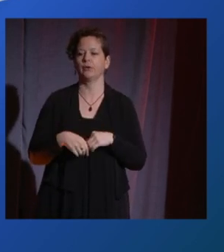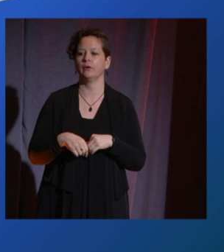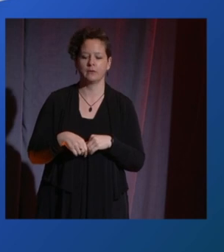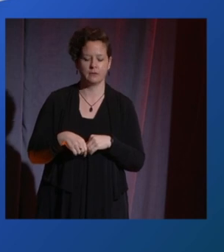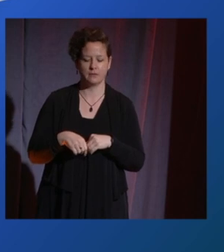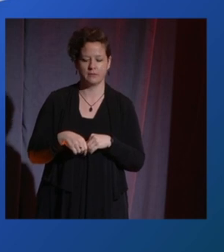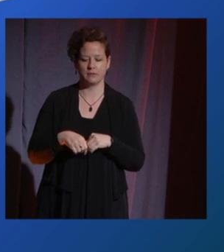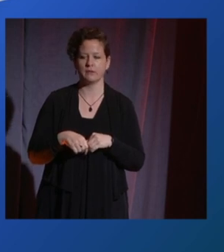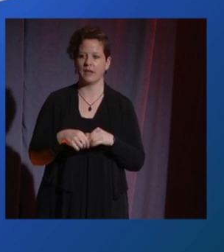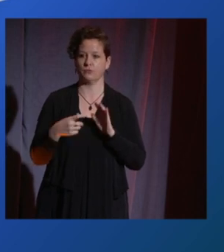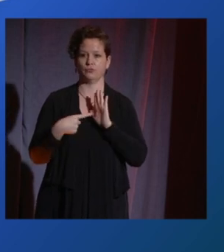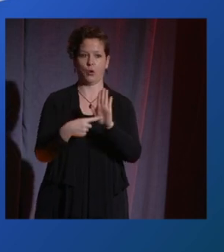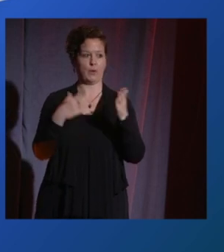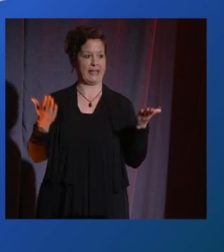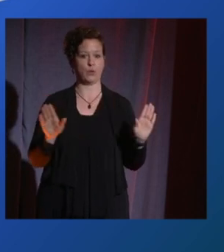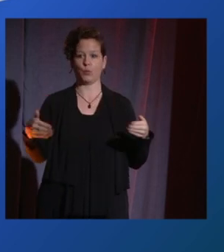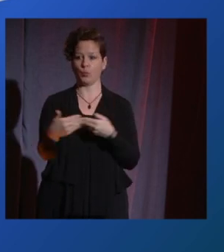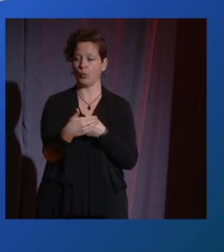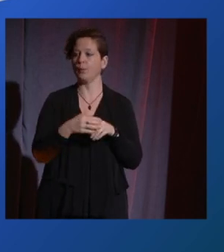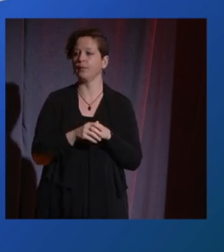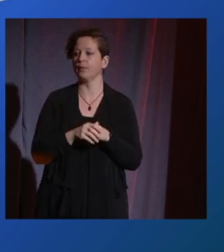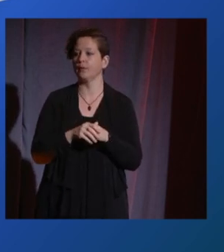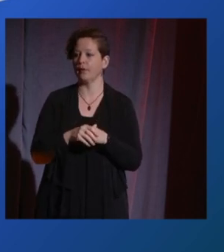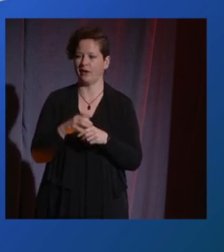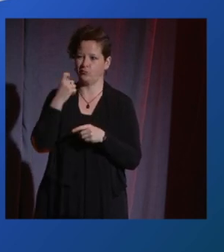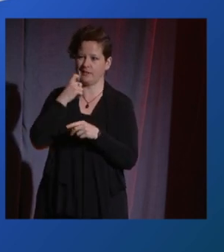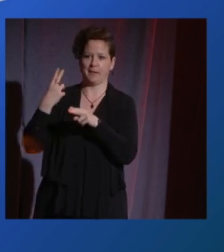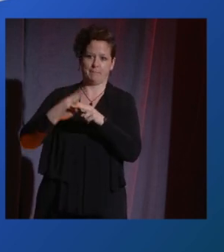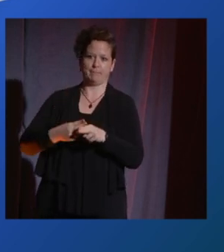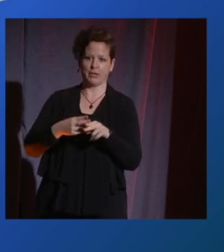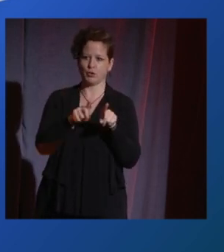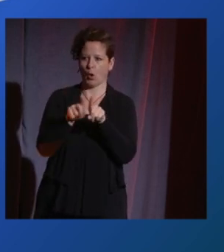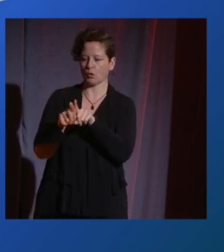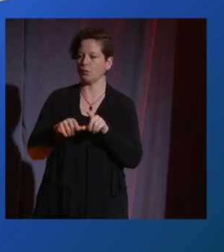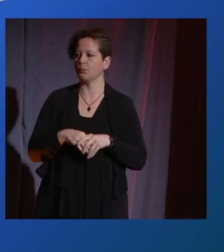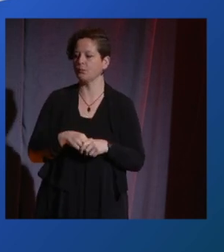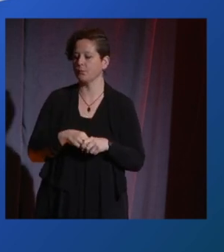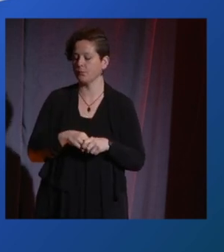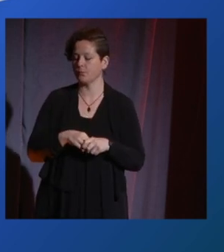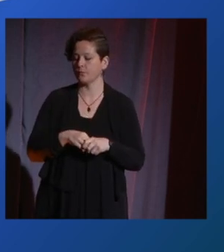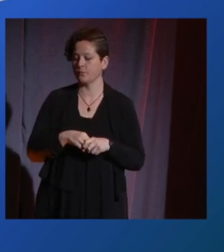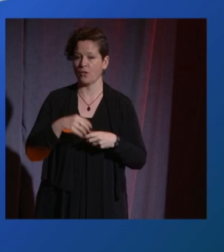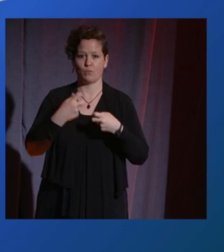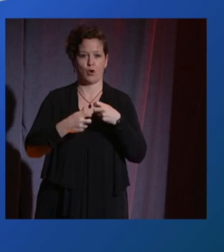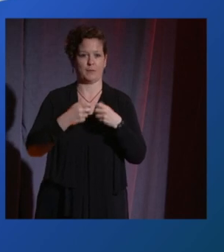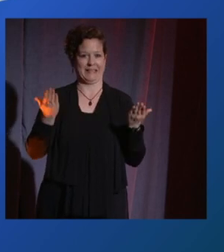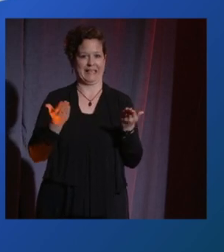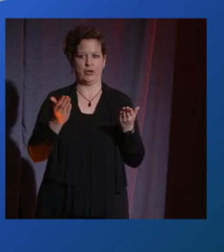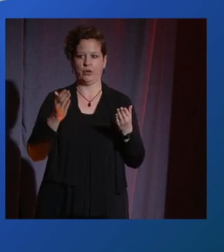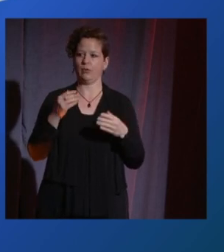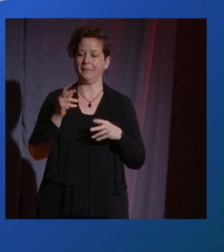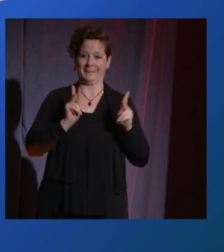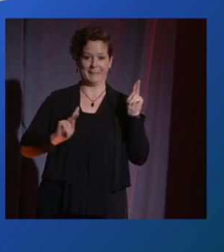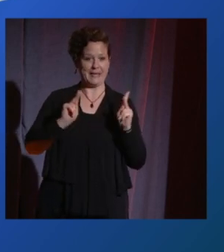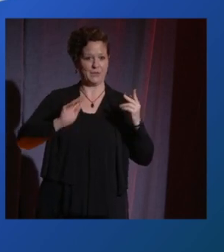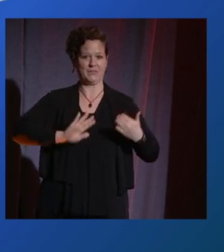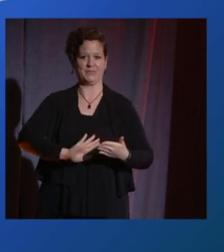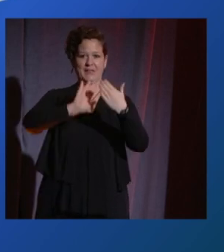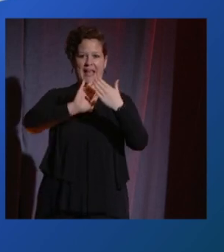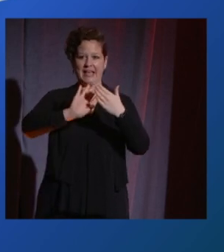represented in this room and as you called out um the problems that we're facing as humankind right